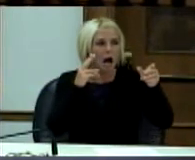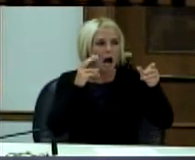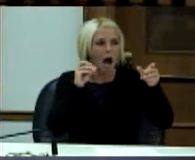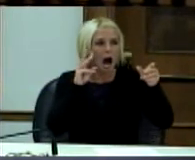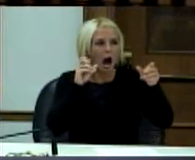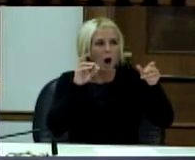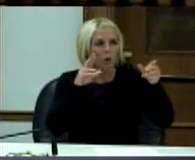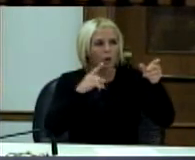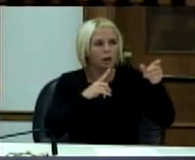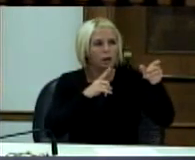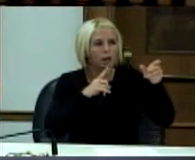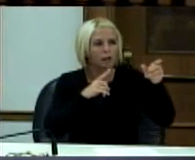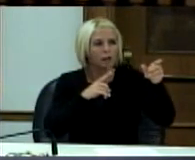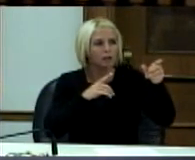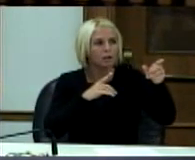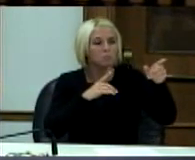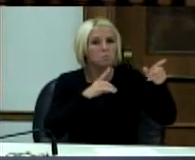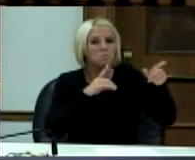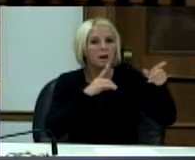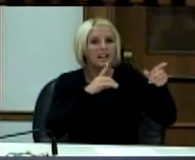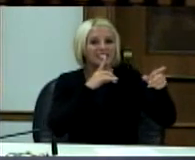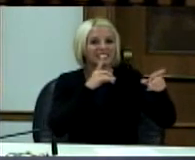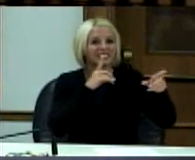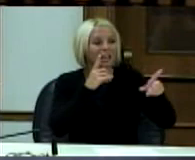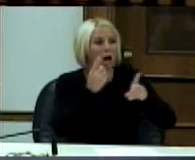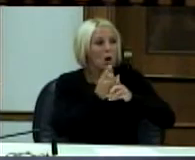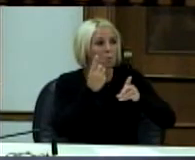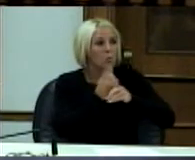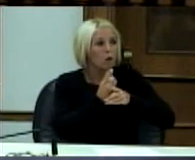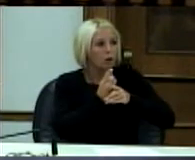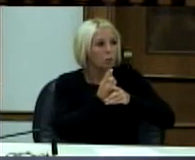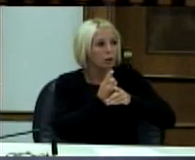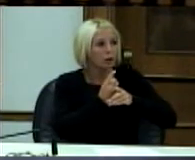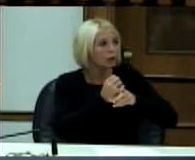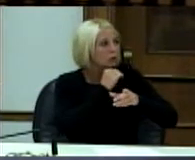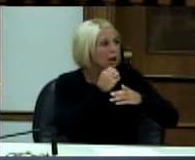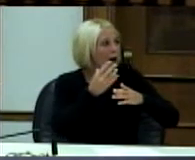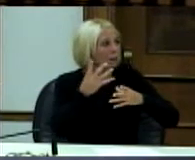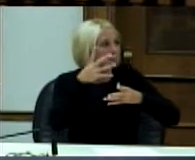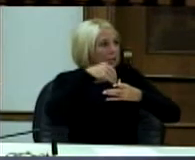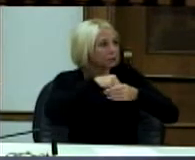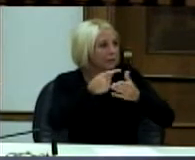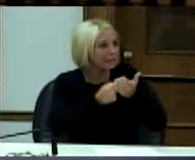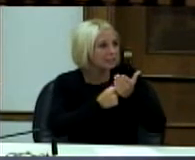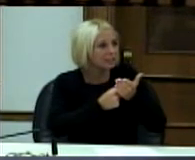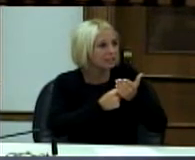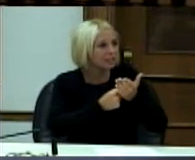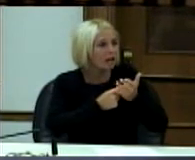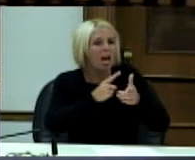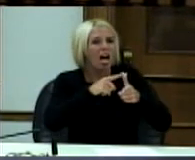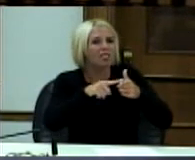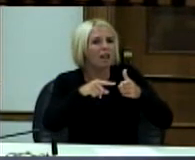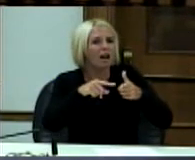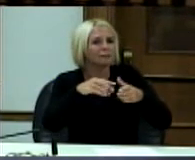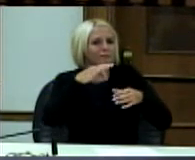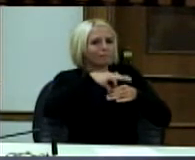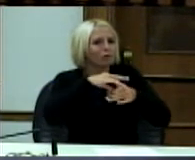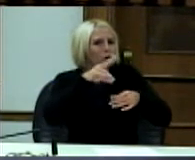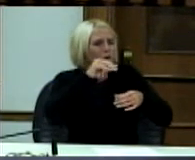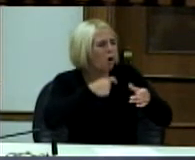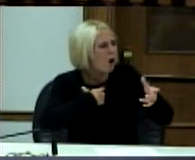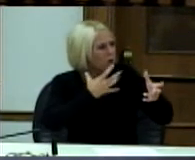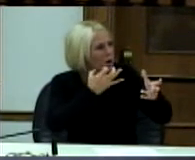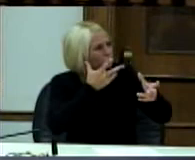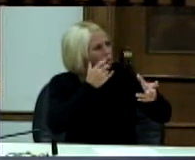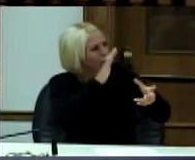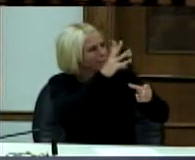Is it proper to ask Mr. Olson, he didn't participate in the discussion and yet voted no, and I'd like to hear